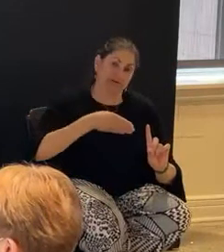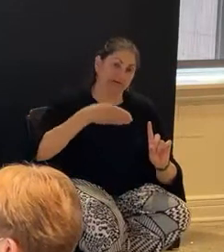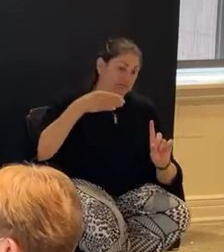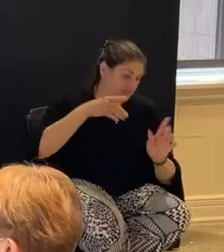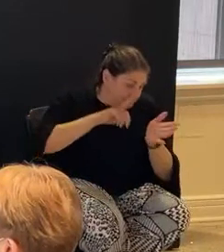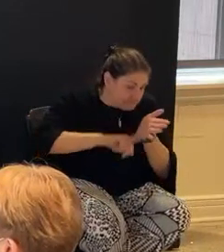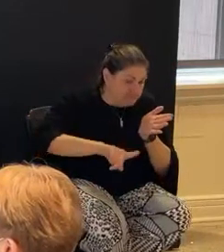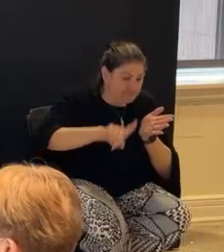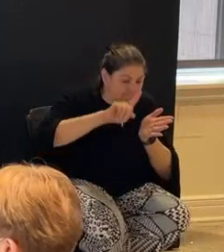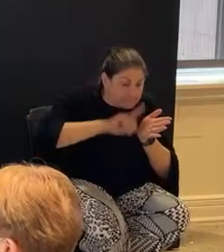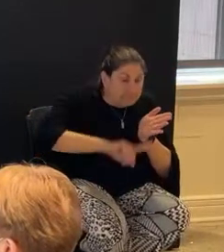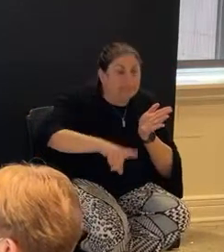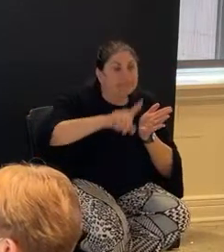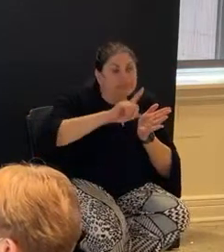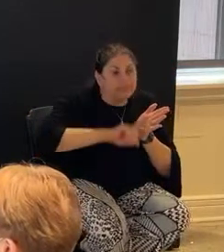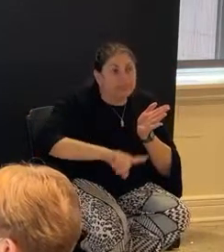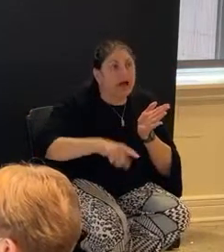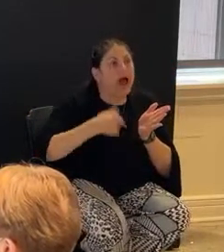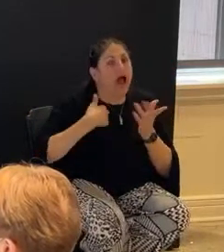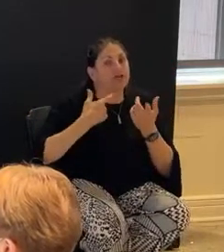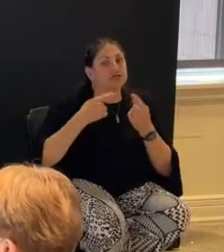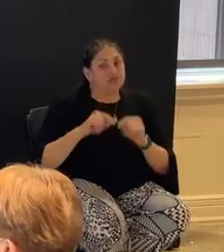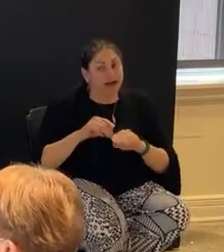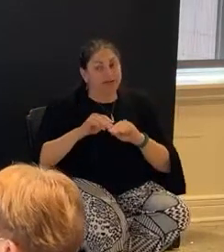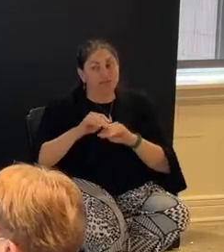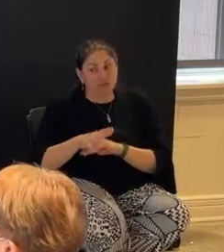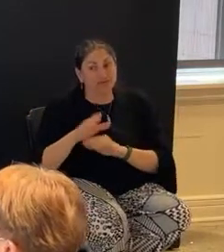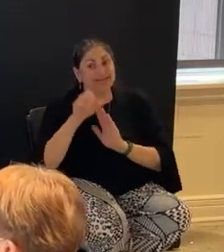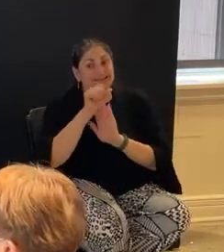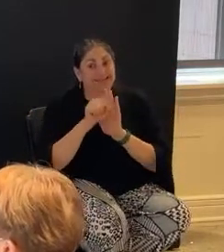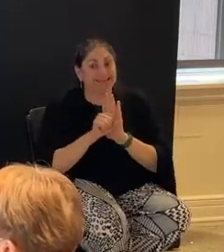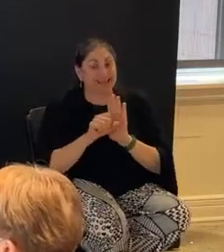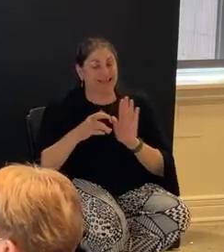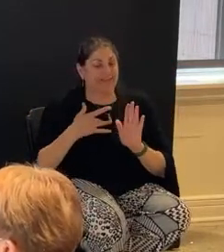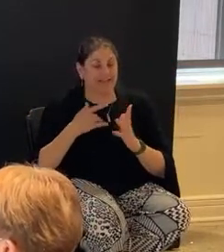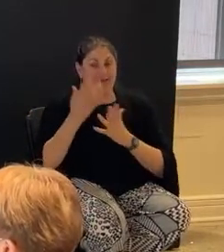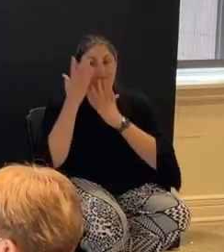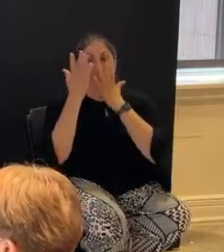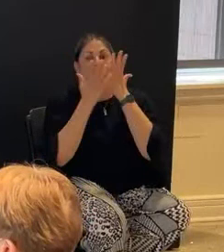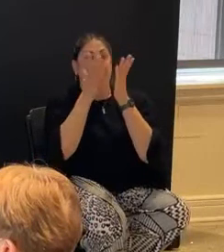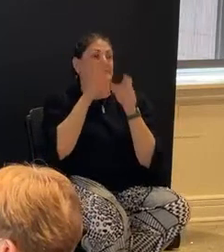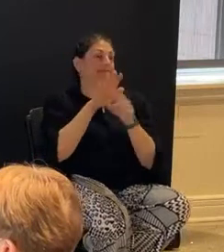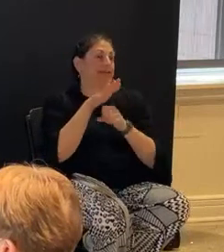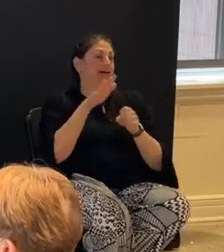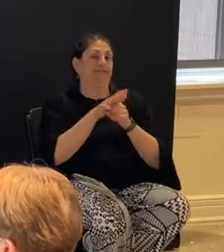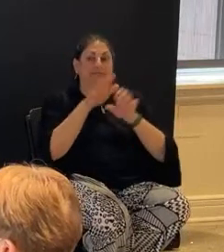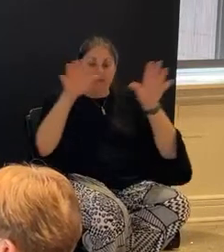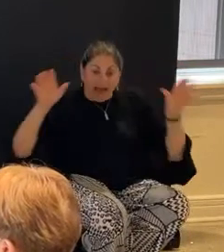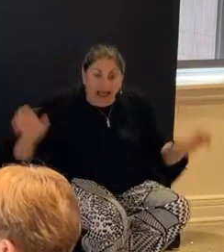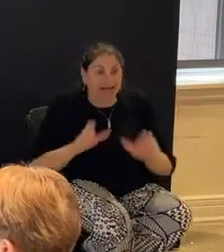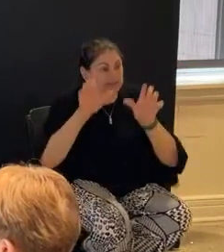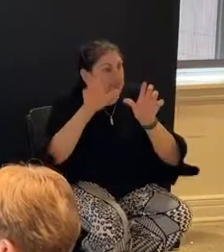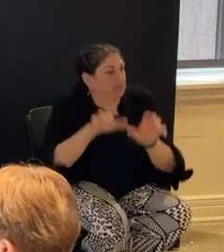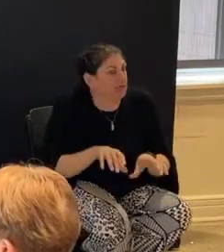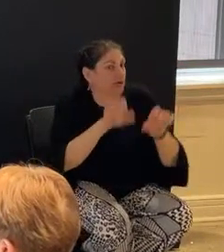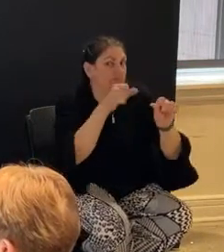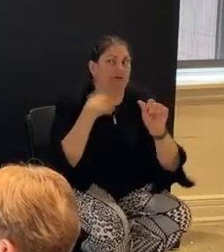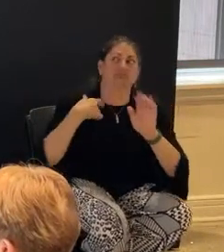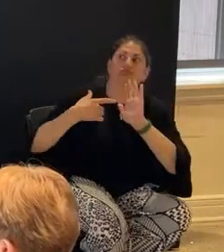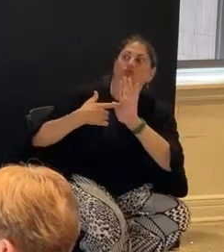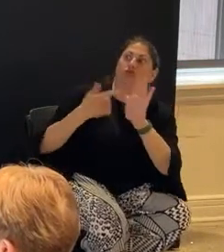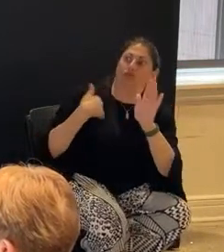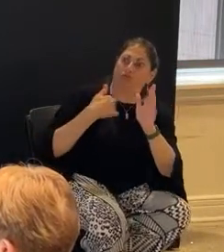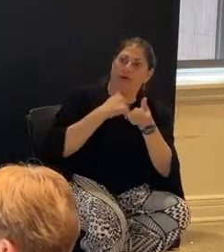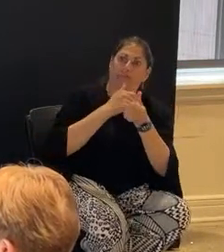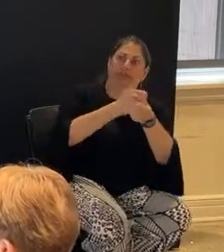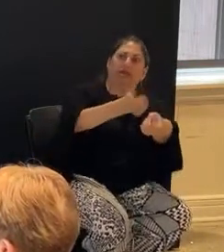know, trying to embarrass the state into doing something, you know, by showing, you know, how far we are